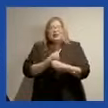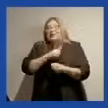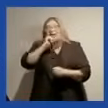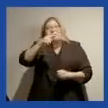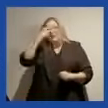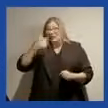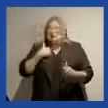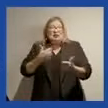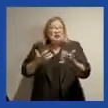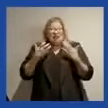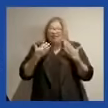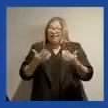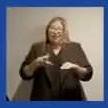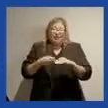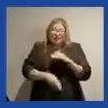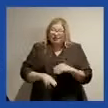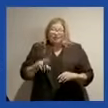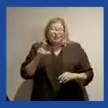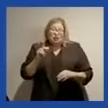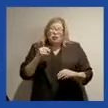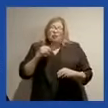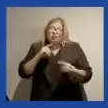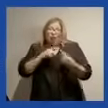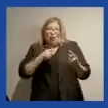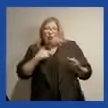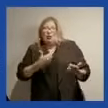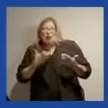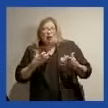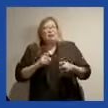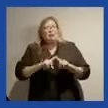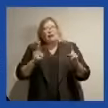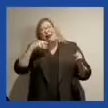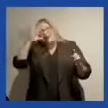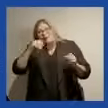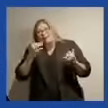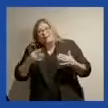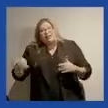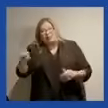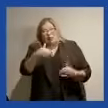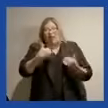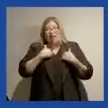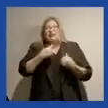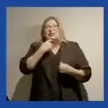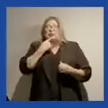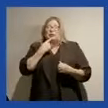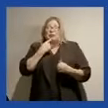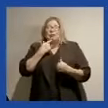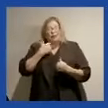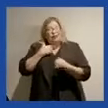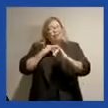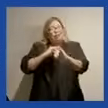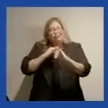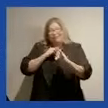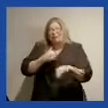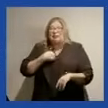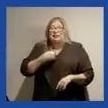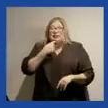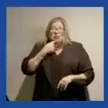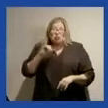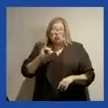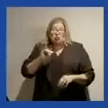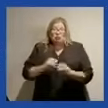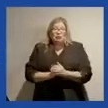enthusiastically want to do that, quite the contrary. So those that express disappointment in that, Let me add my voice to that. Maybe I'll provide you a